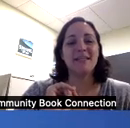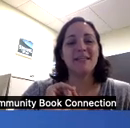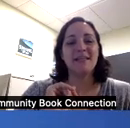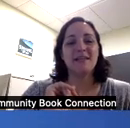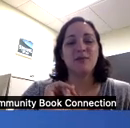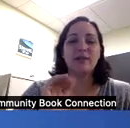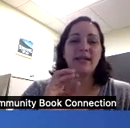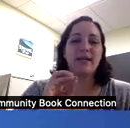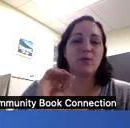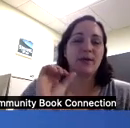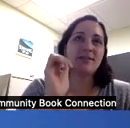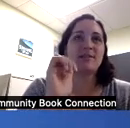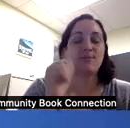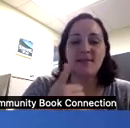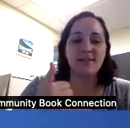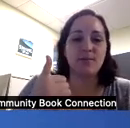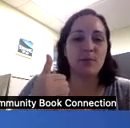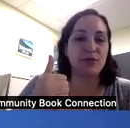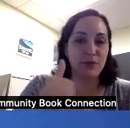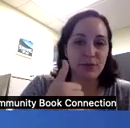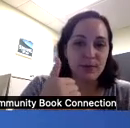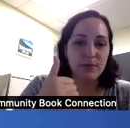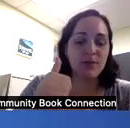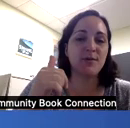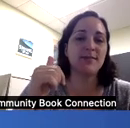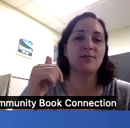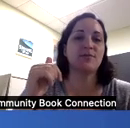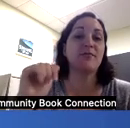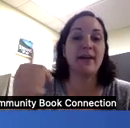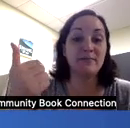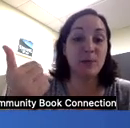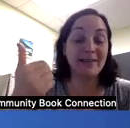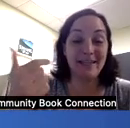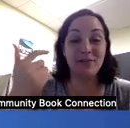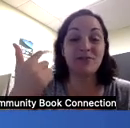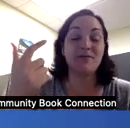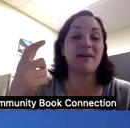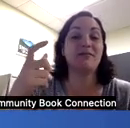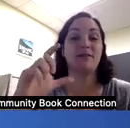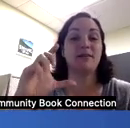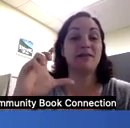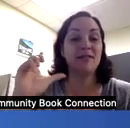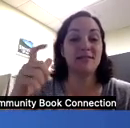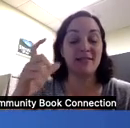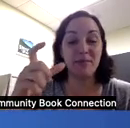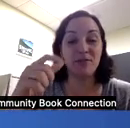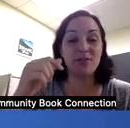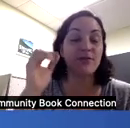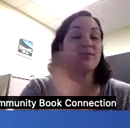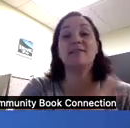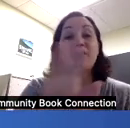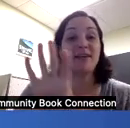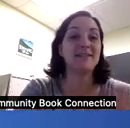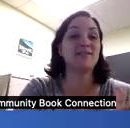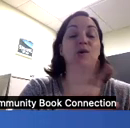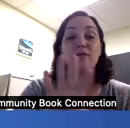basically, we're looking at which species are more durable, which ones will survive, more likely to survive the increase in temperature. So